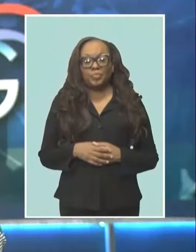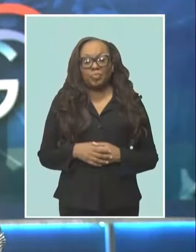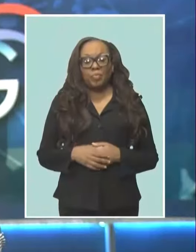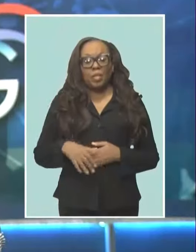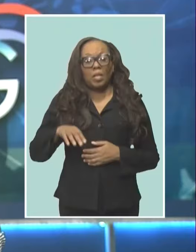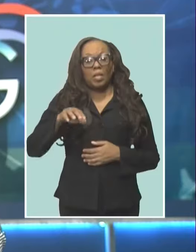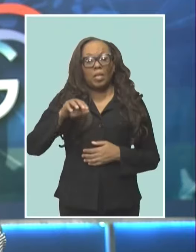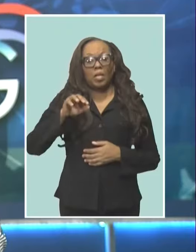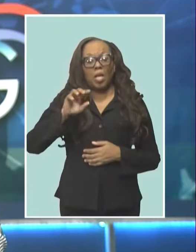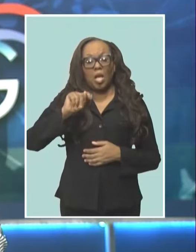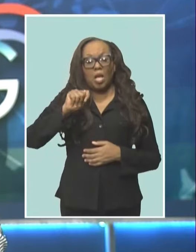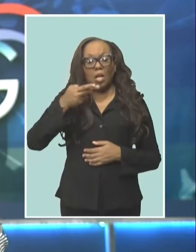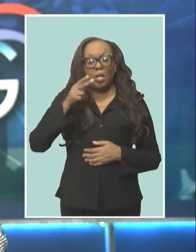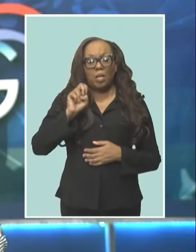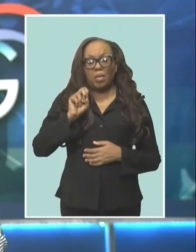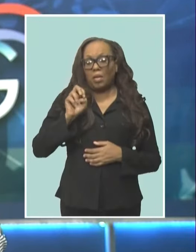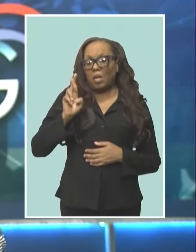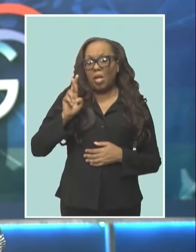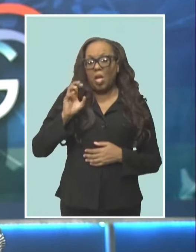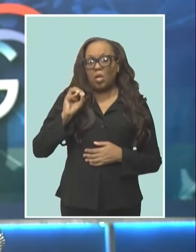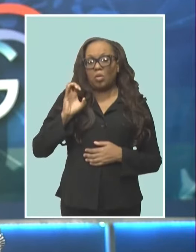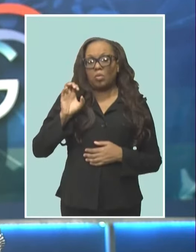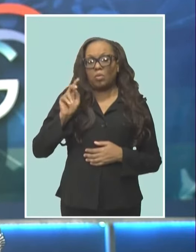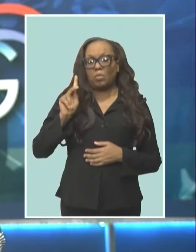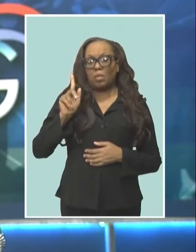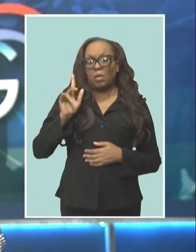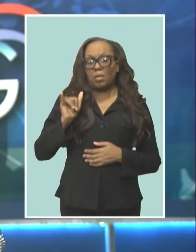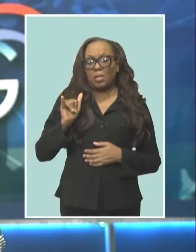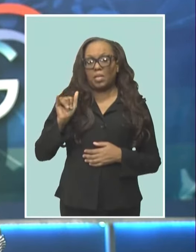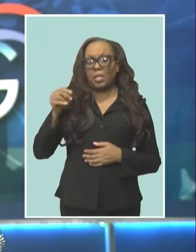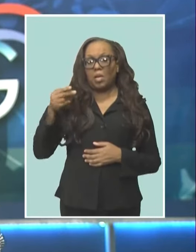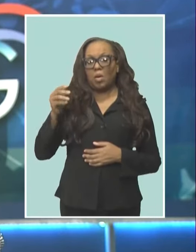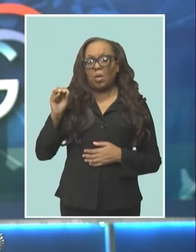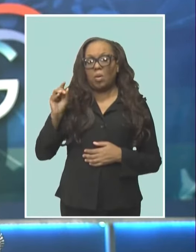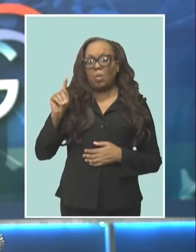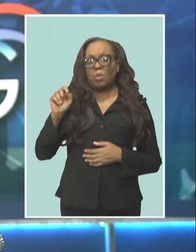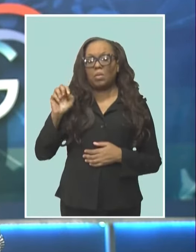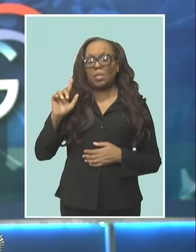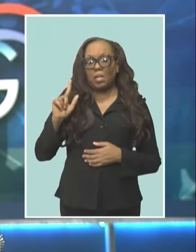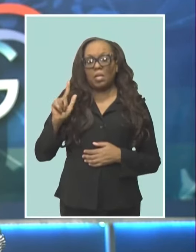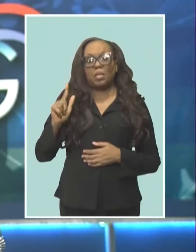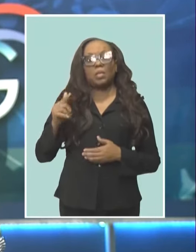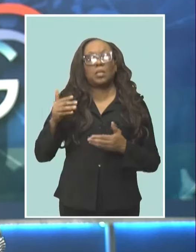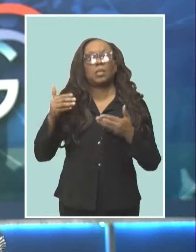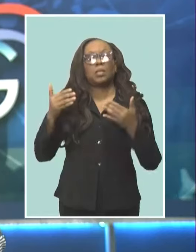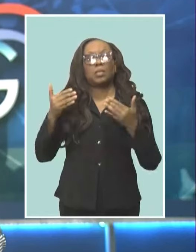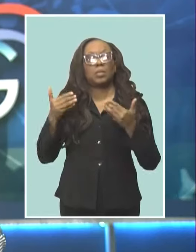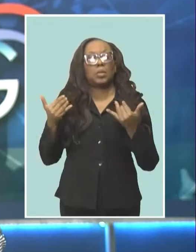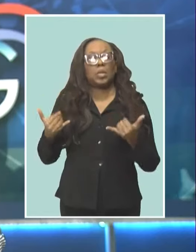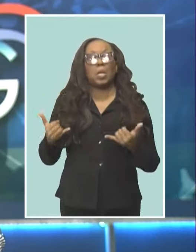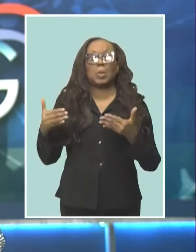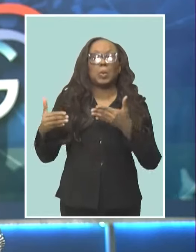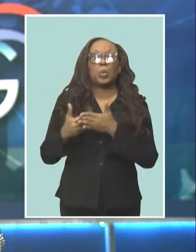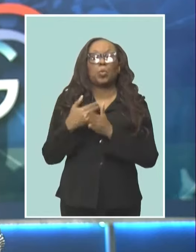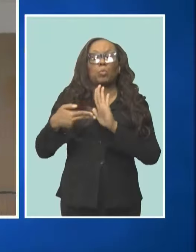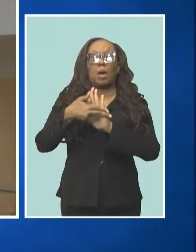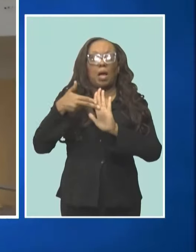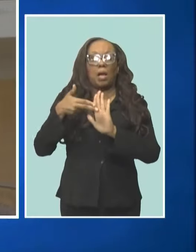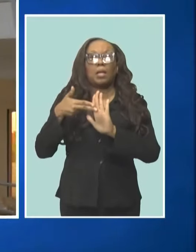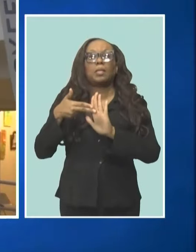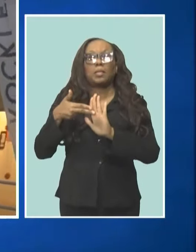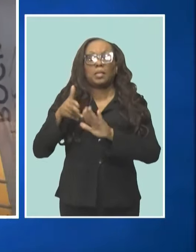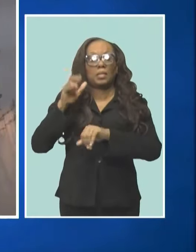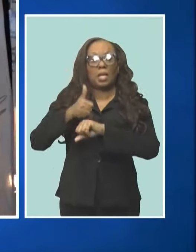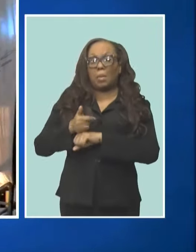1 year since its rebranding, the Rockley Hotel continues to attract returning visitors. The 49-room